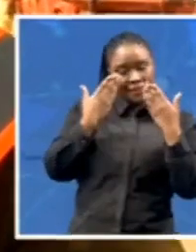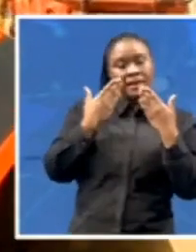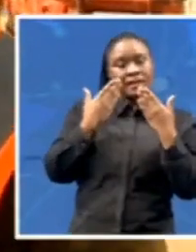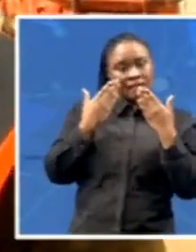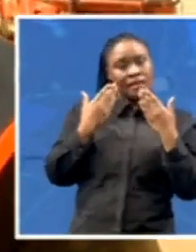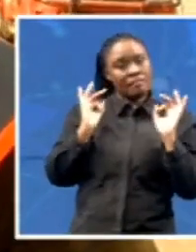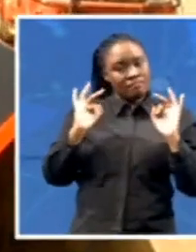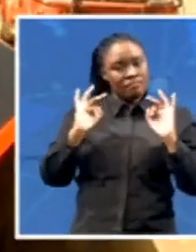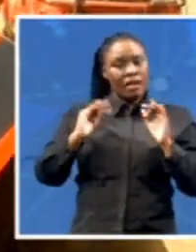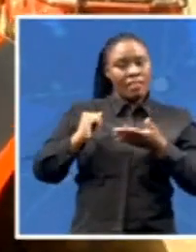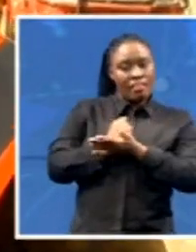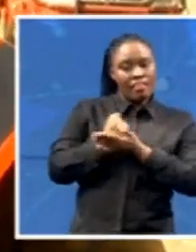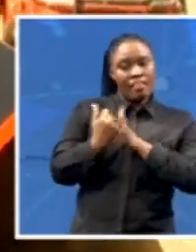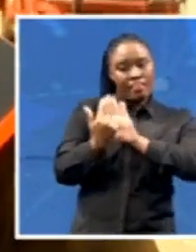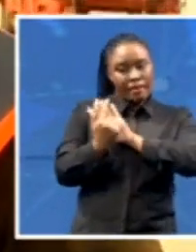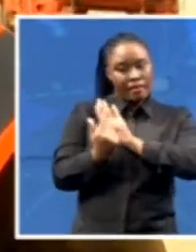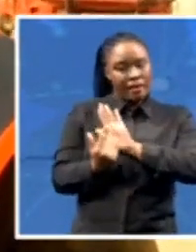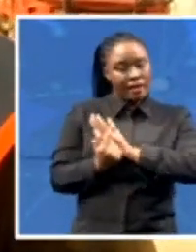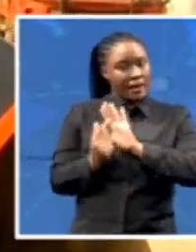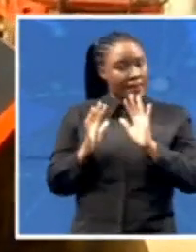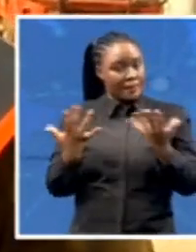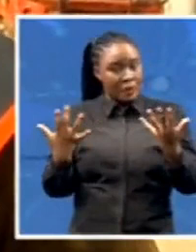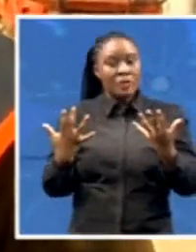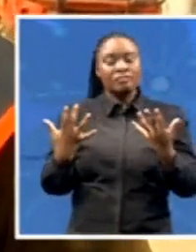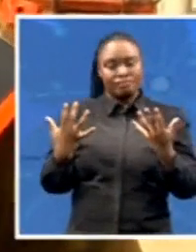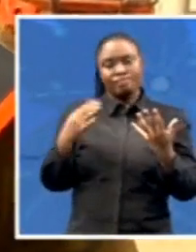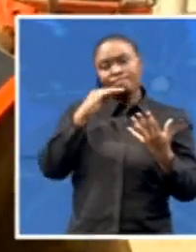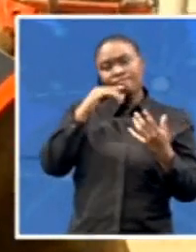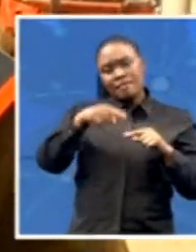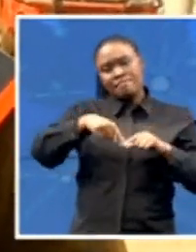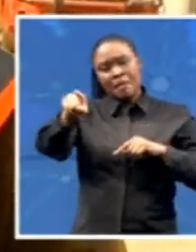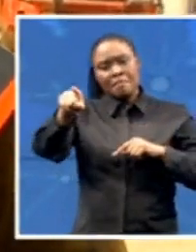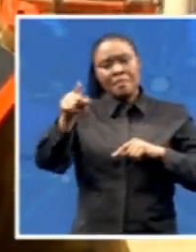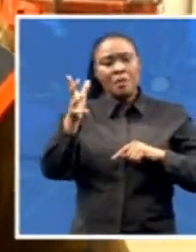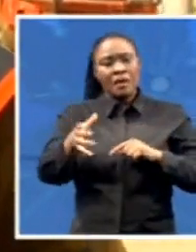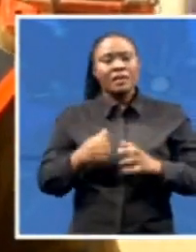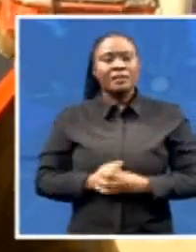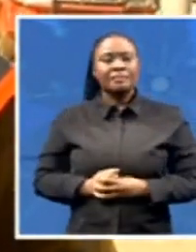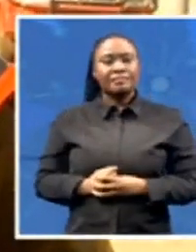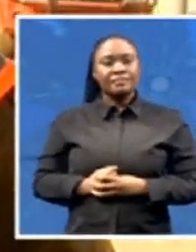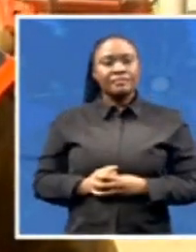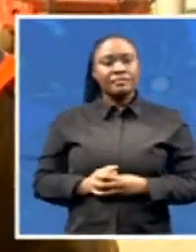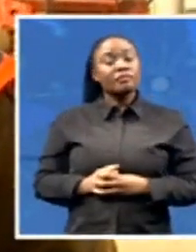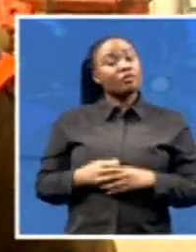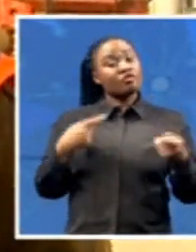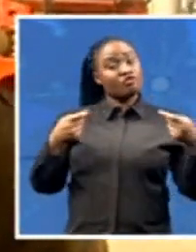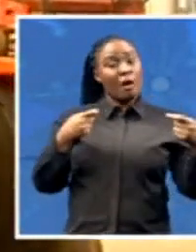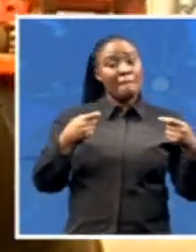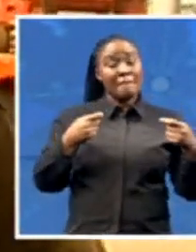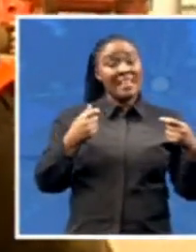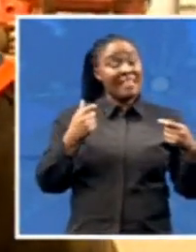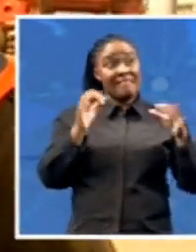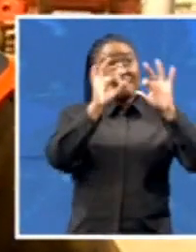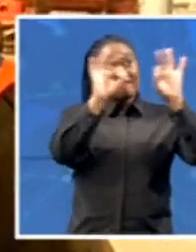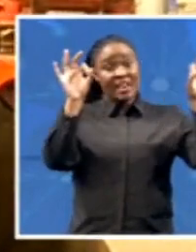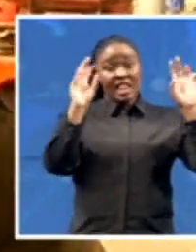with the Constitution of the Republic of welcoming people to come to our city. Definitely the shops are going to be closed if they are not compliant. That one we must emphasize